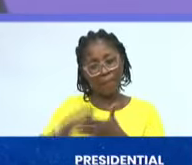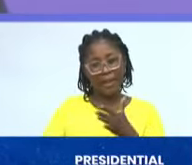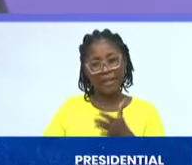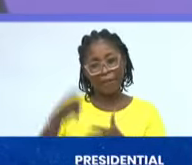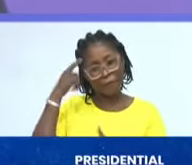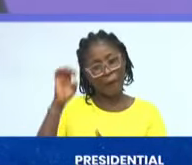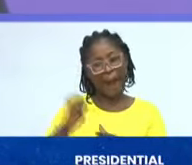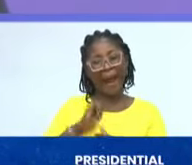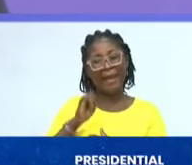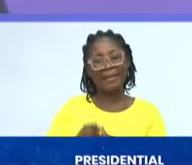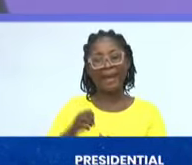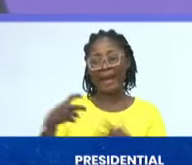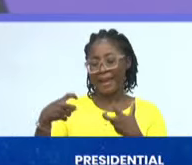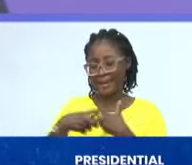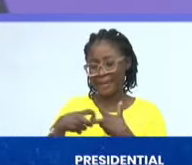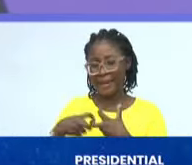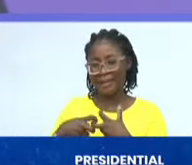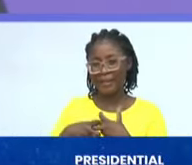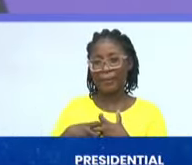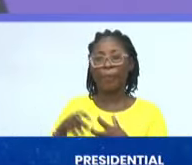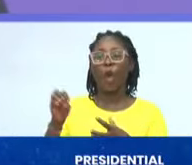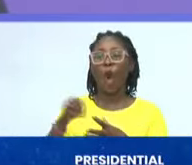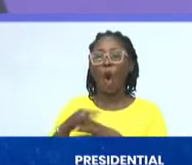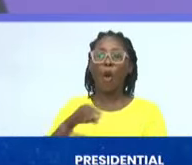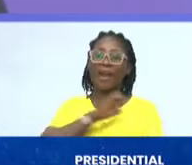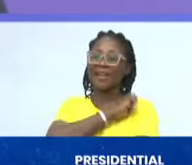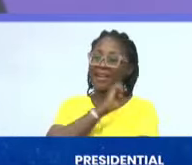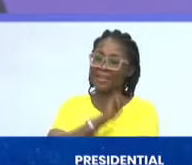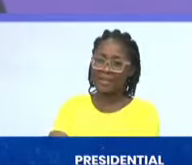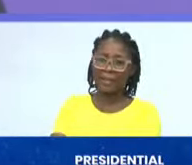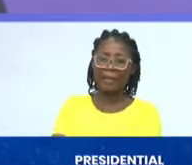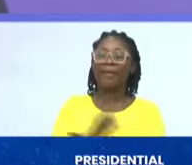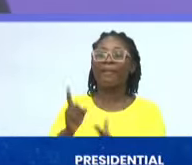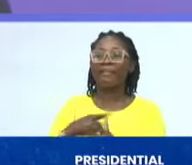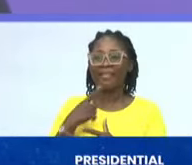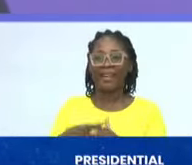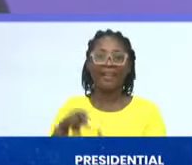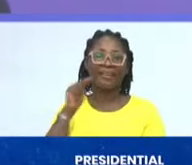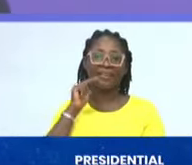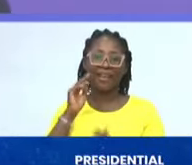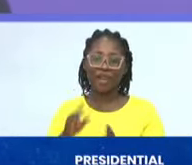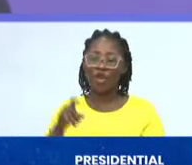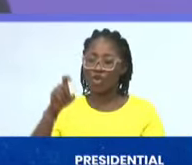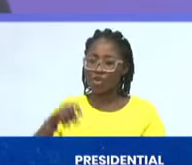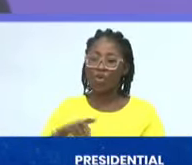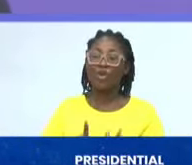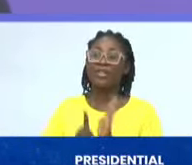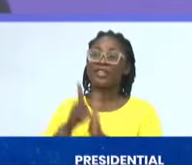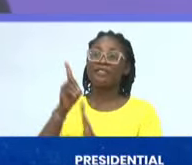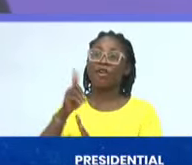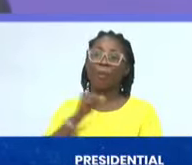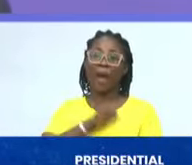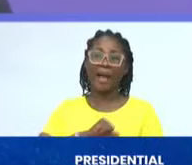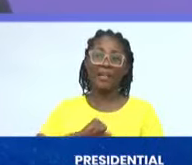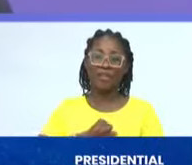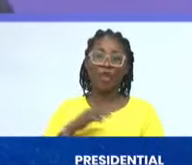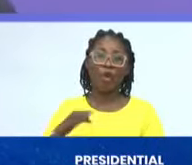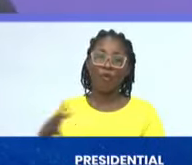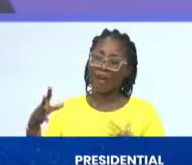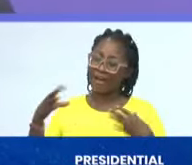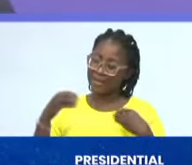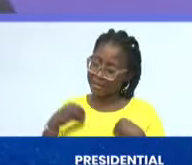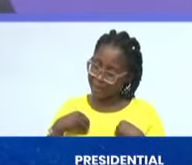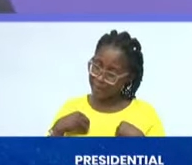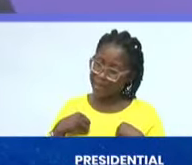for either energy or electricity, then Nigerians should develop this attitude of accepting and reasoning with